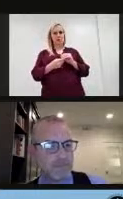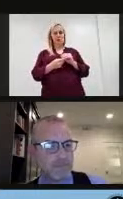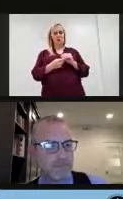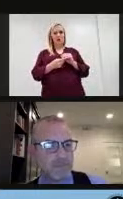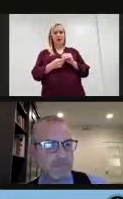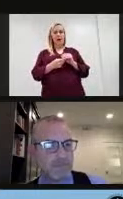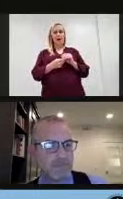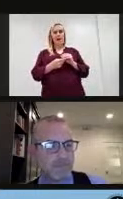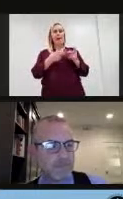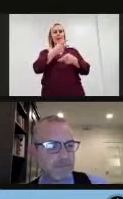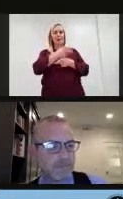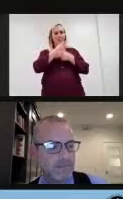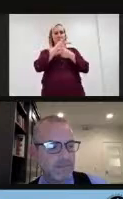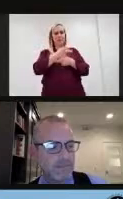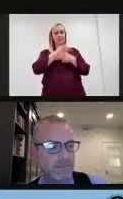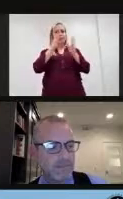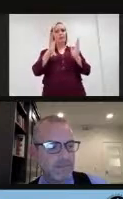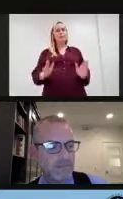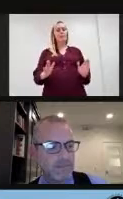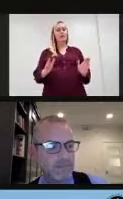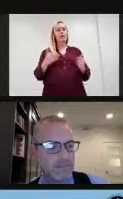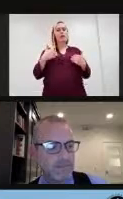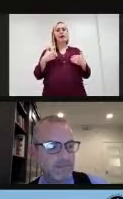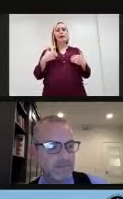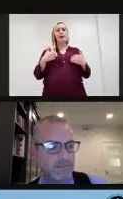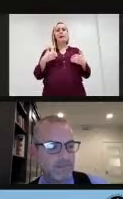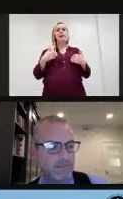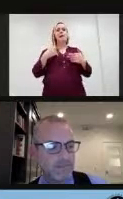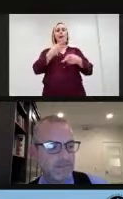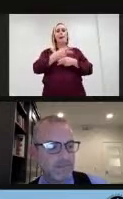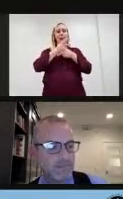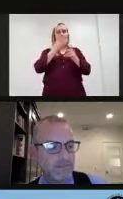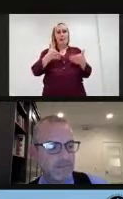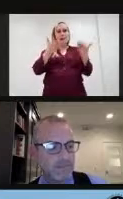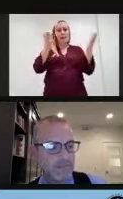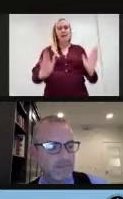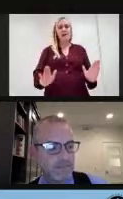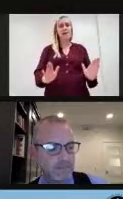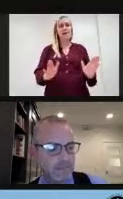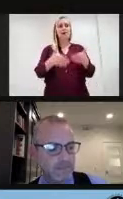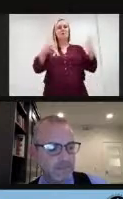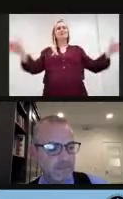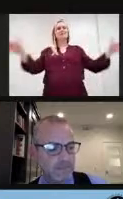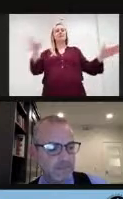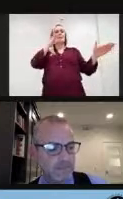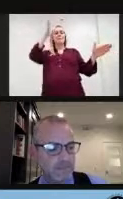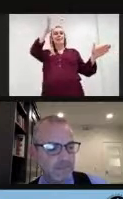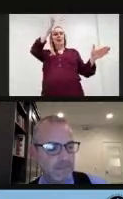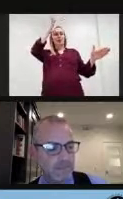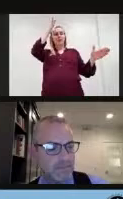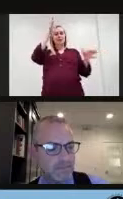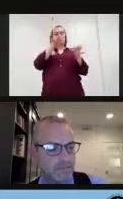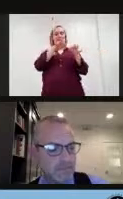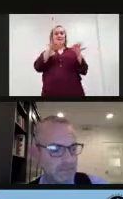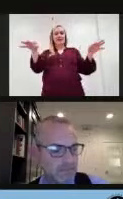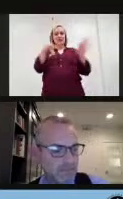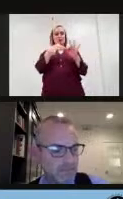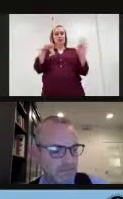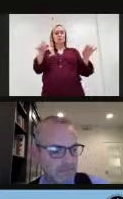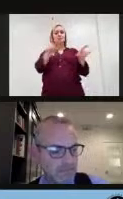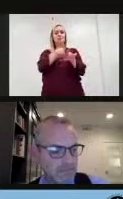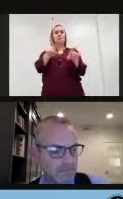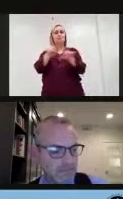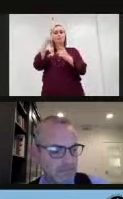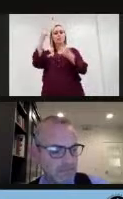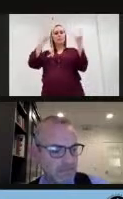there, because we do have caregivers that expands that parent definition a little bit. And I also